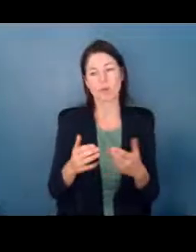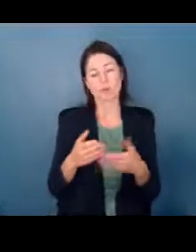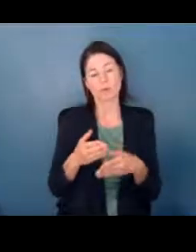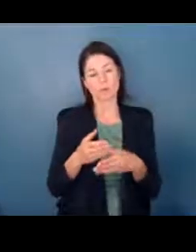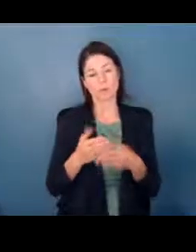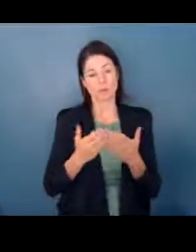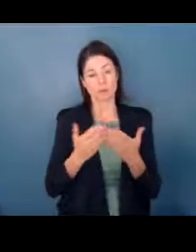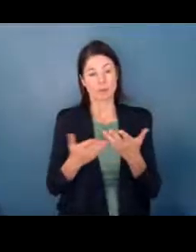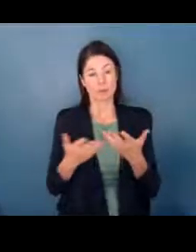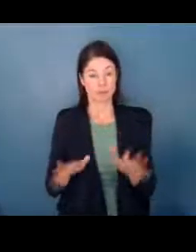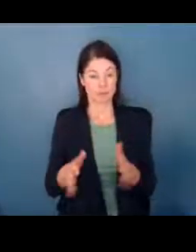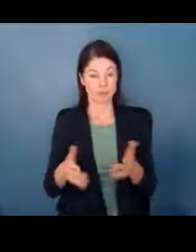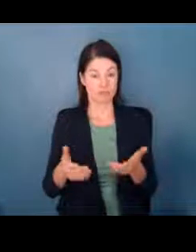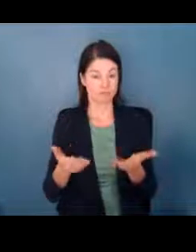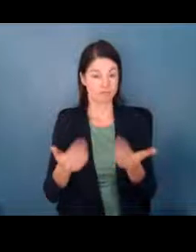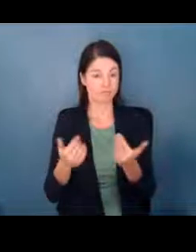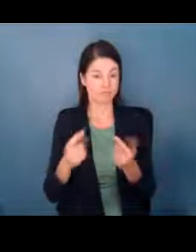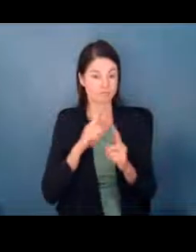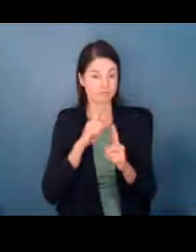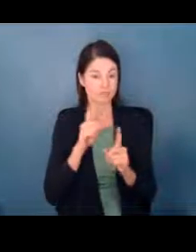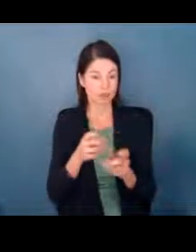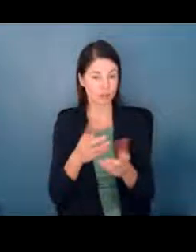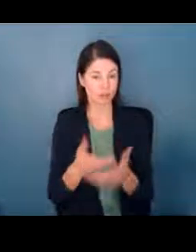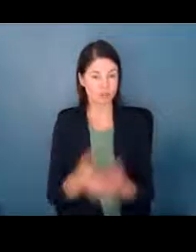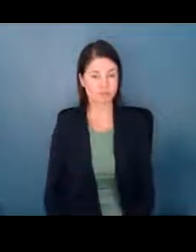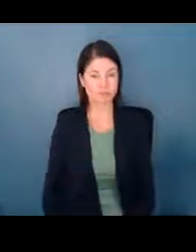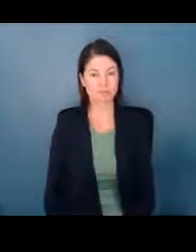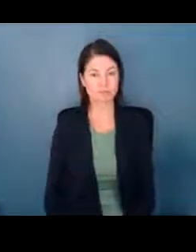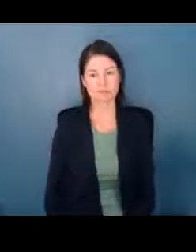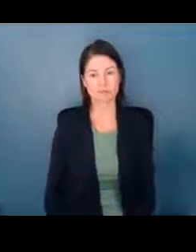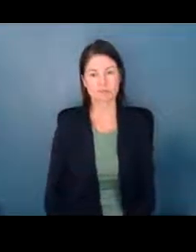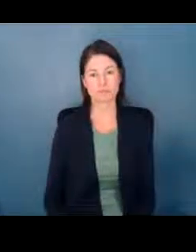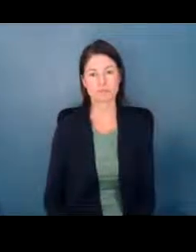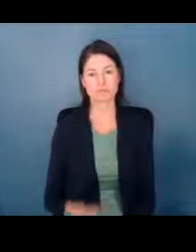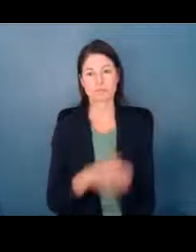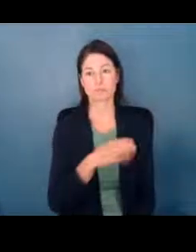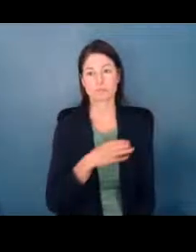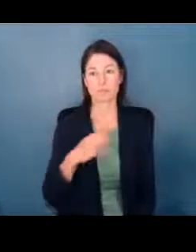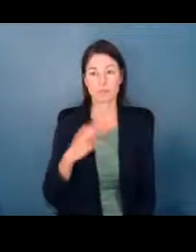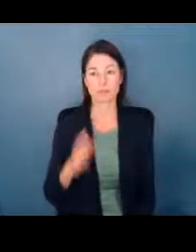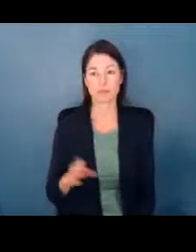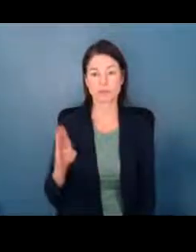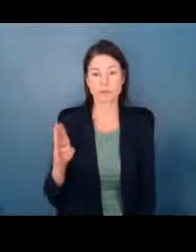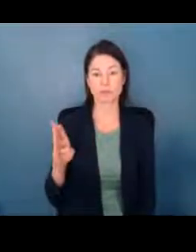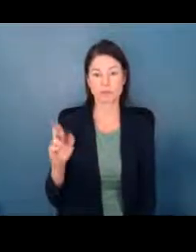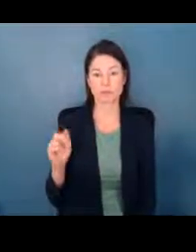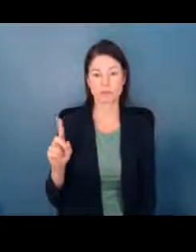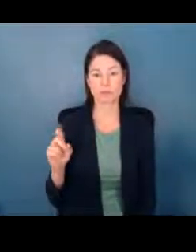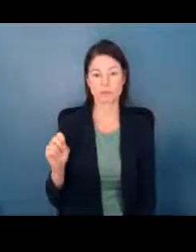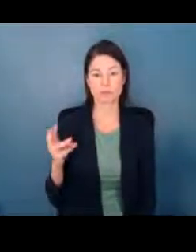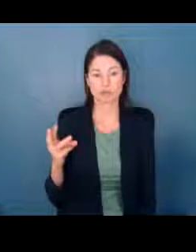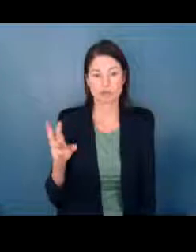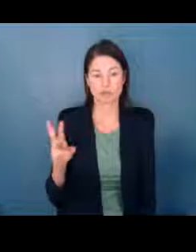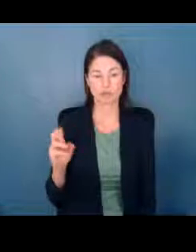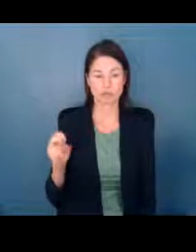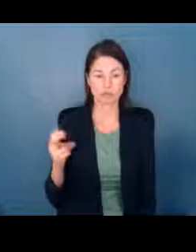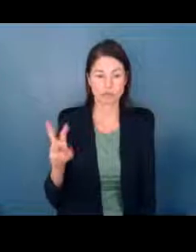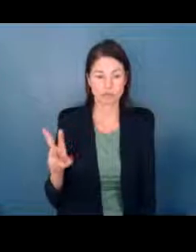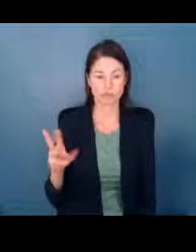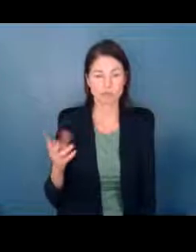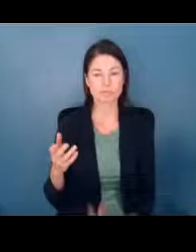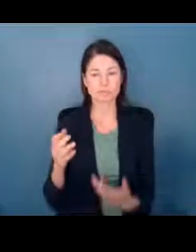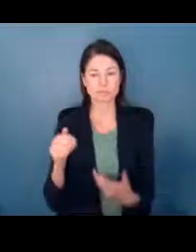answer any questions. Thank you. Commissioner Bradshaw, I understand you have a question? Yeah, and partially a comment. Hannah, thanks. And